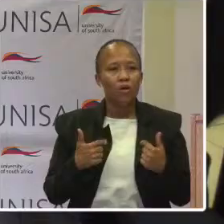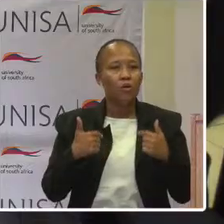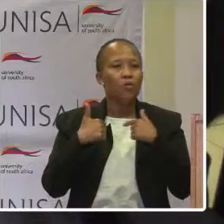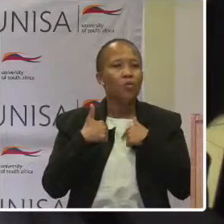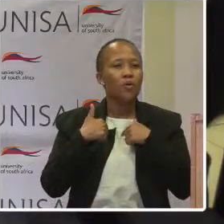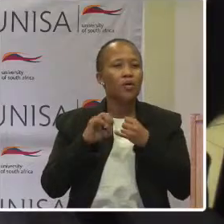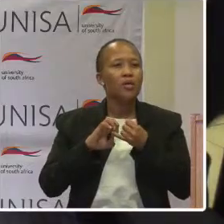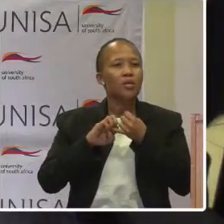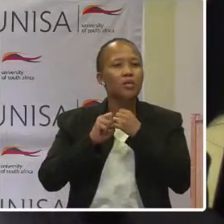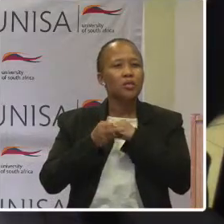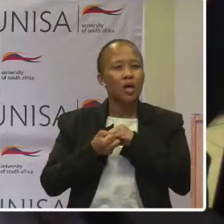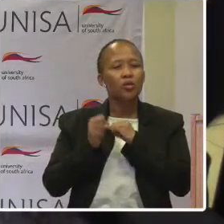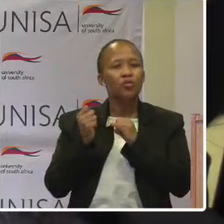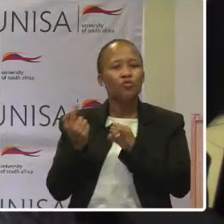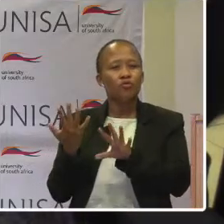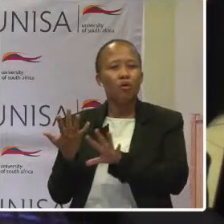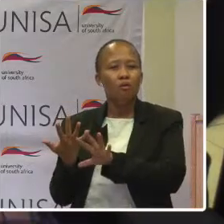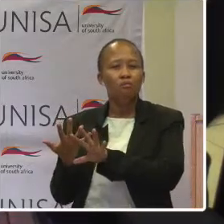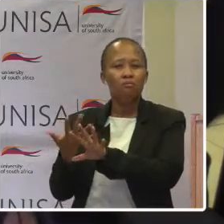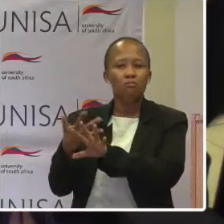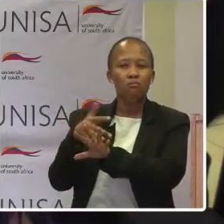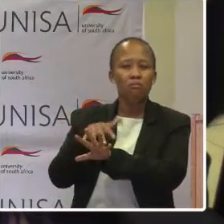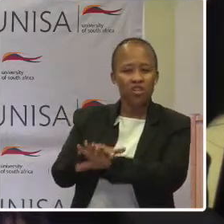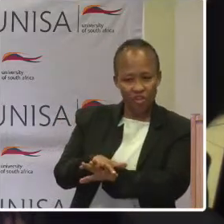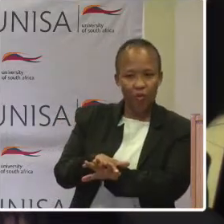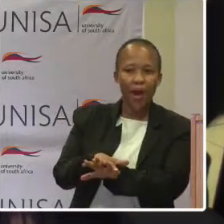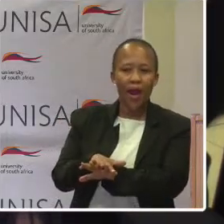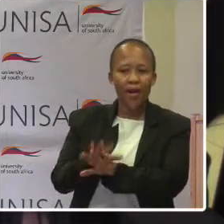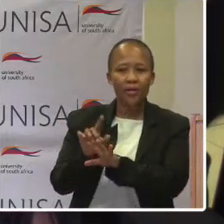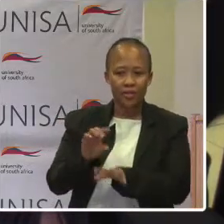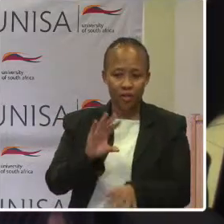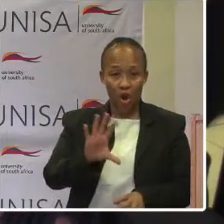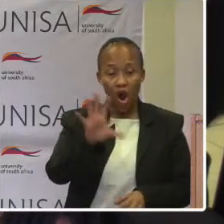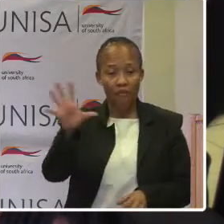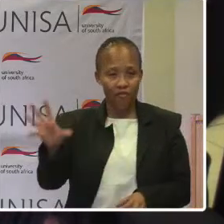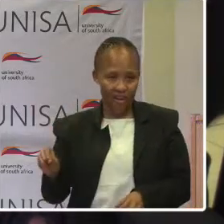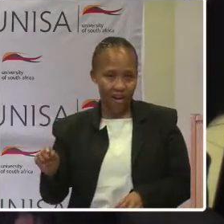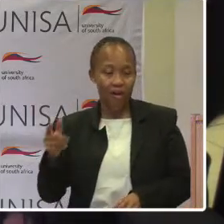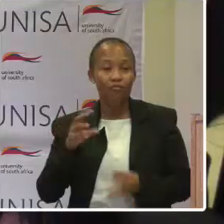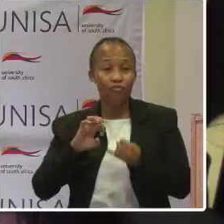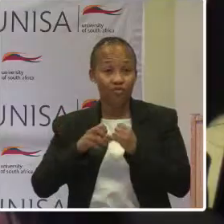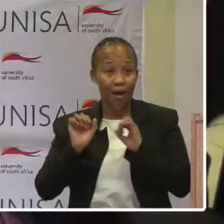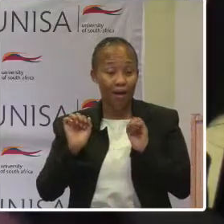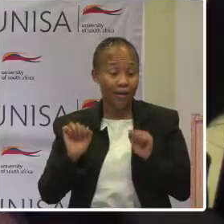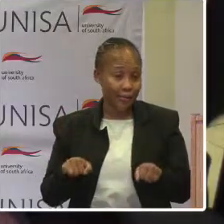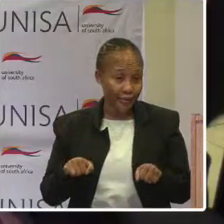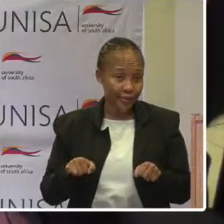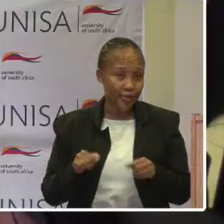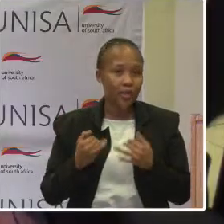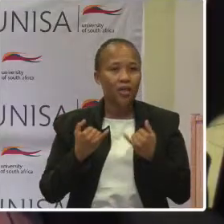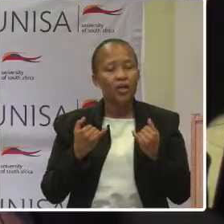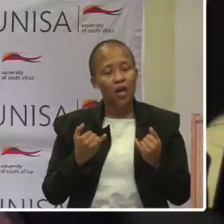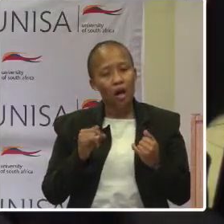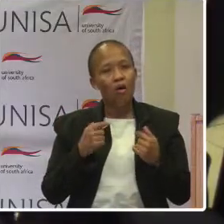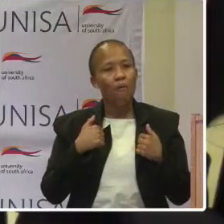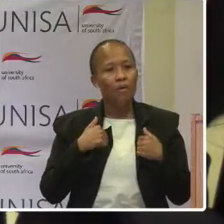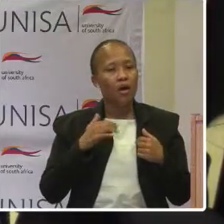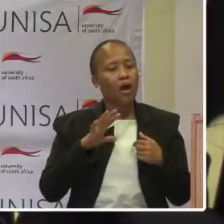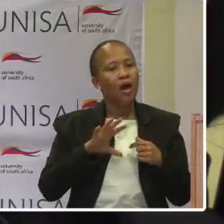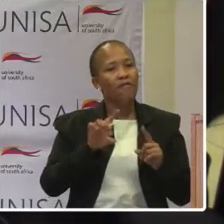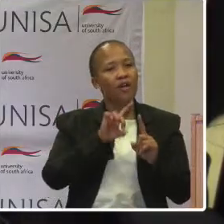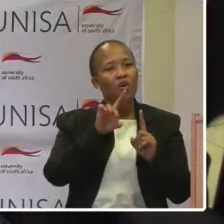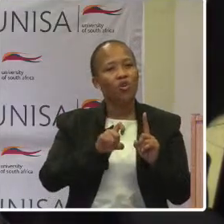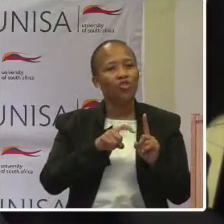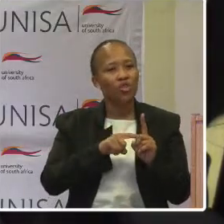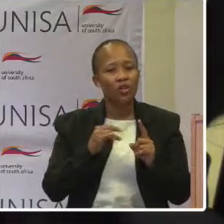within Africa. So I just wanted to get a pilot's perspective in terms of flying in. I assume